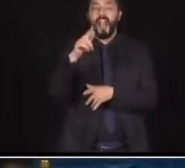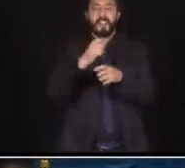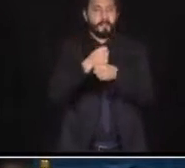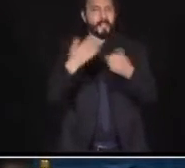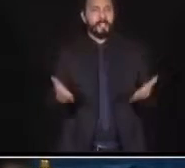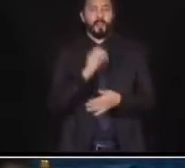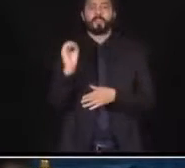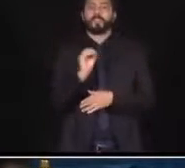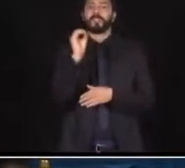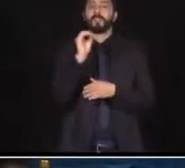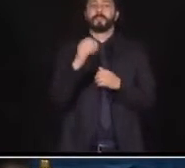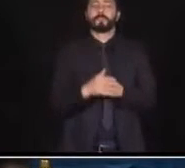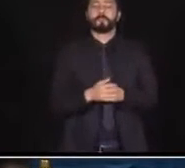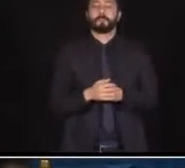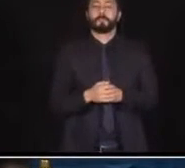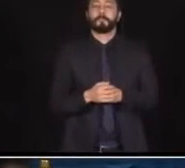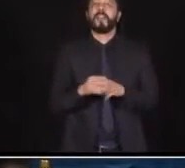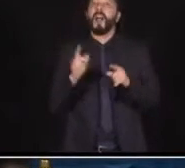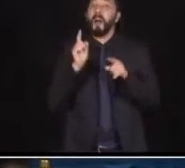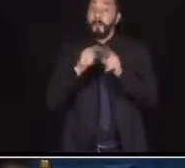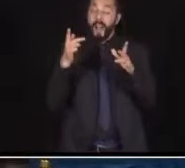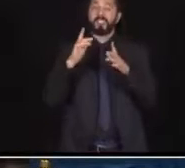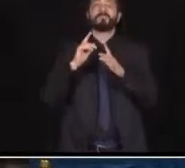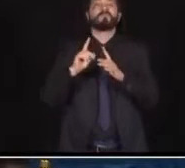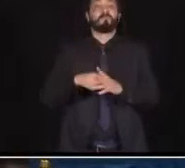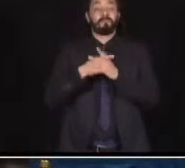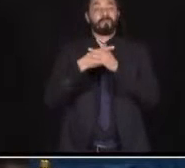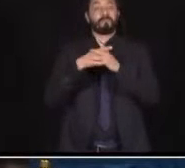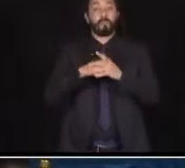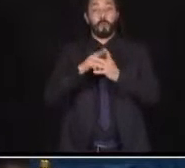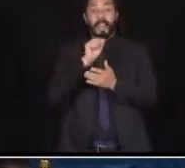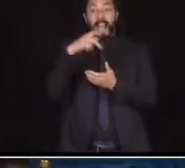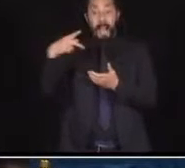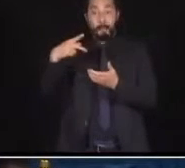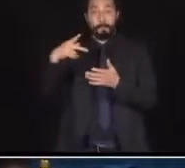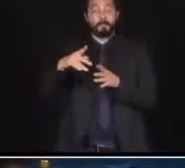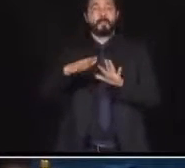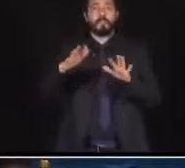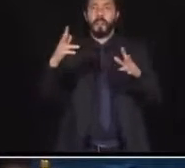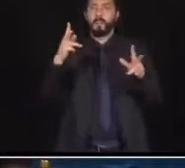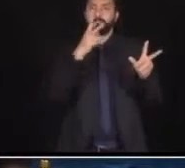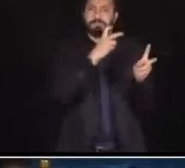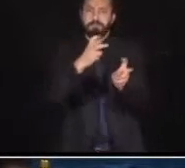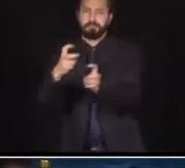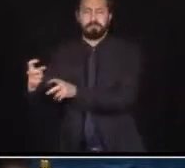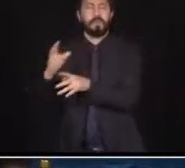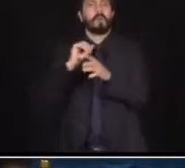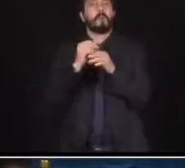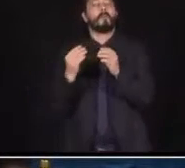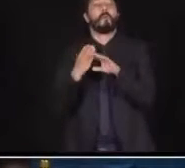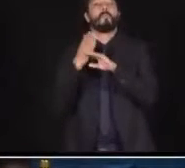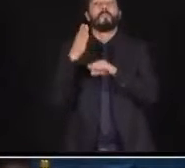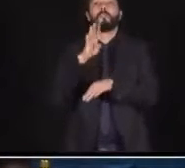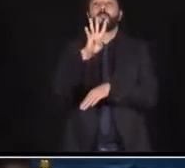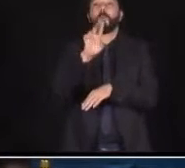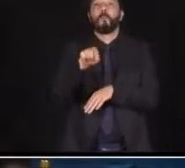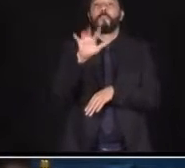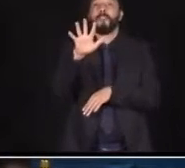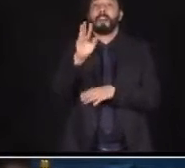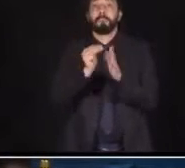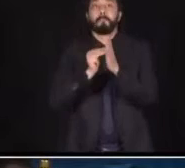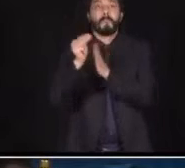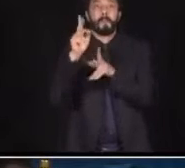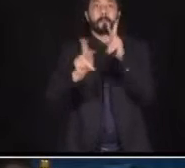app, there have been almost 4.5 million downloads across the country, and that number continues to grow. And I